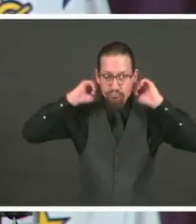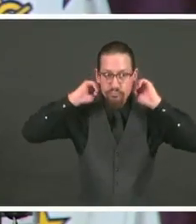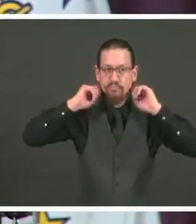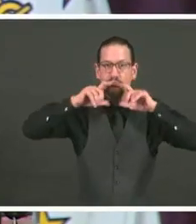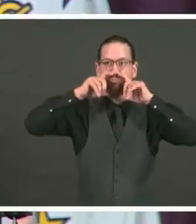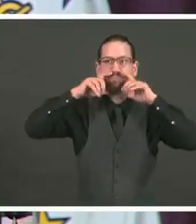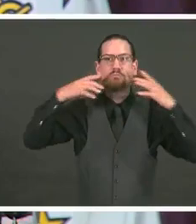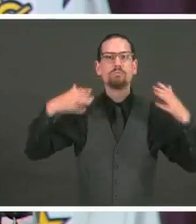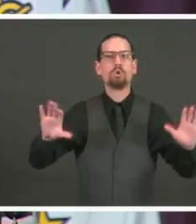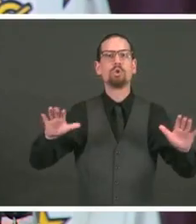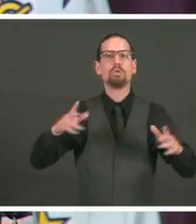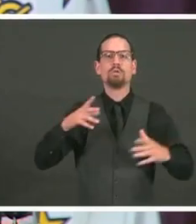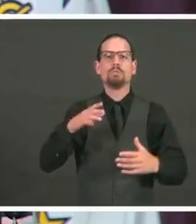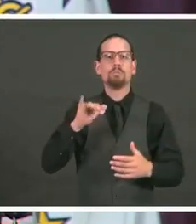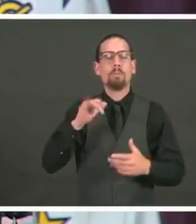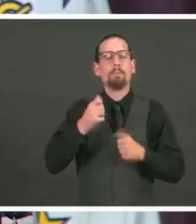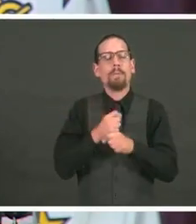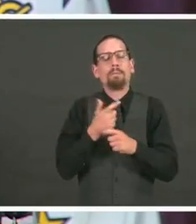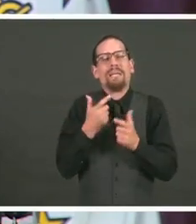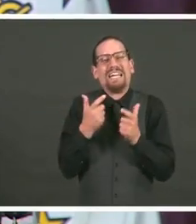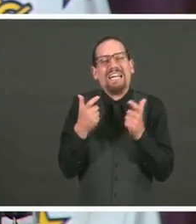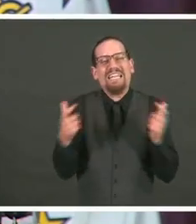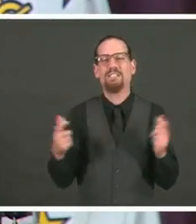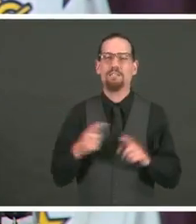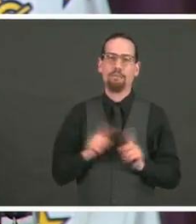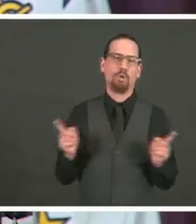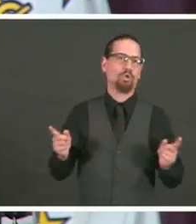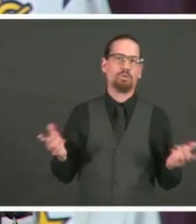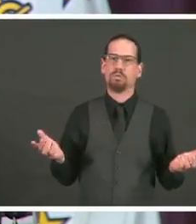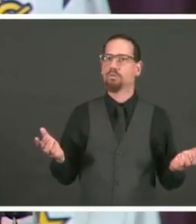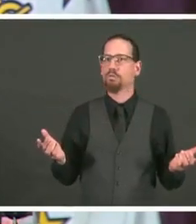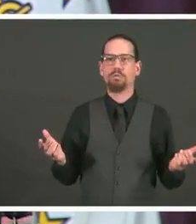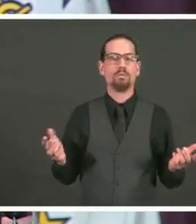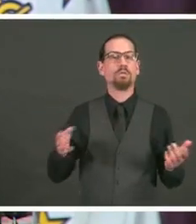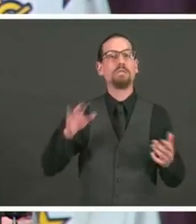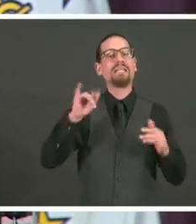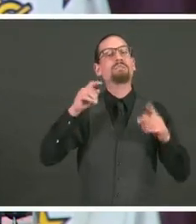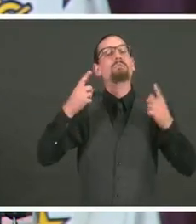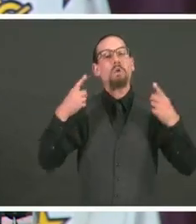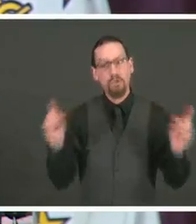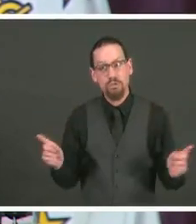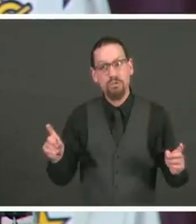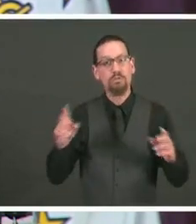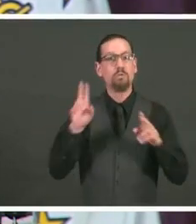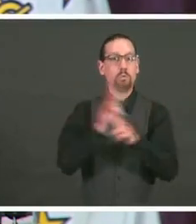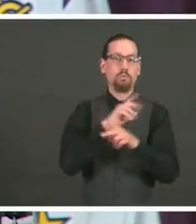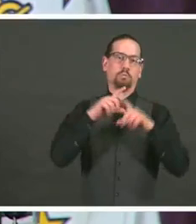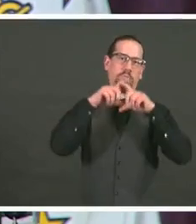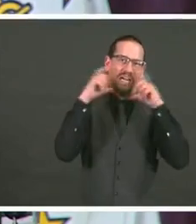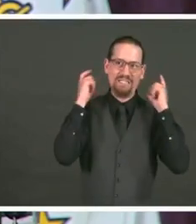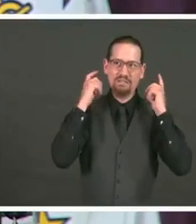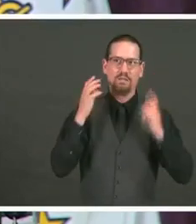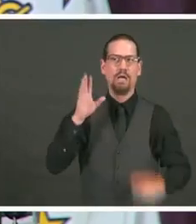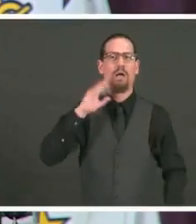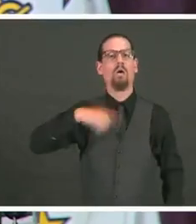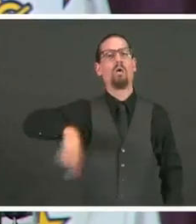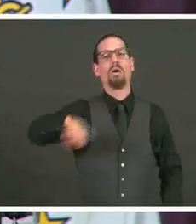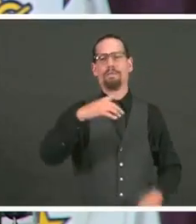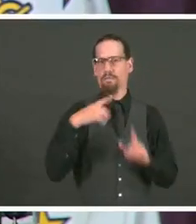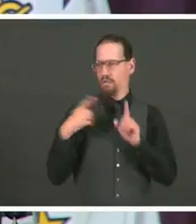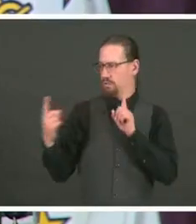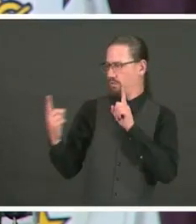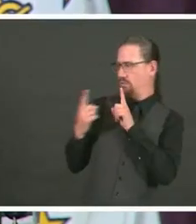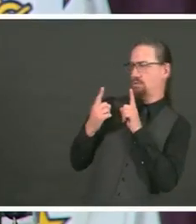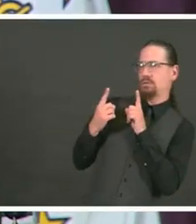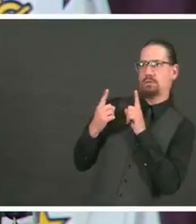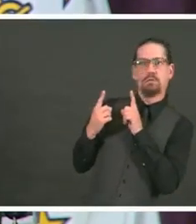powerful, except it is. And it only works if everyone does it. So if you know you're going to be close to someone for a